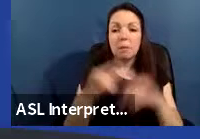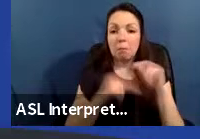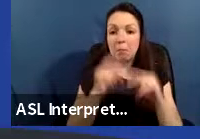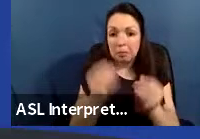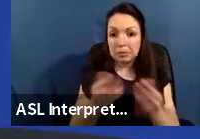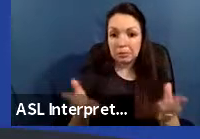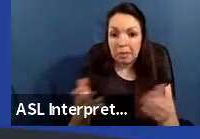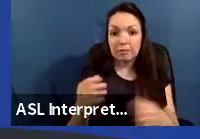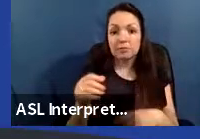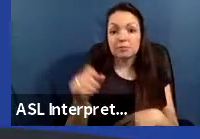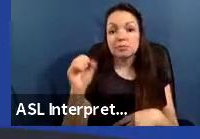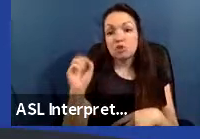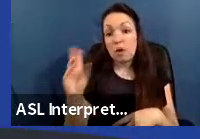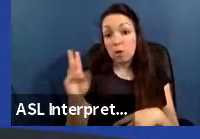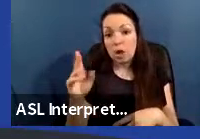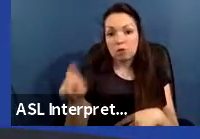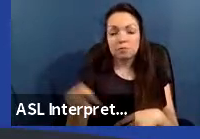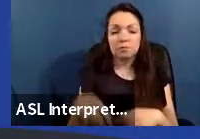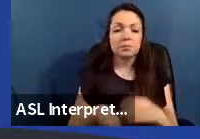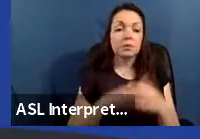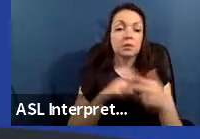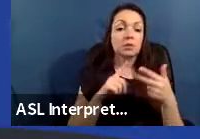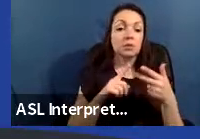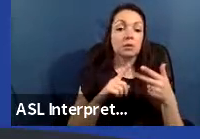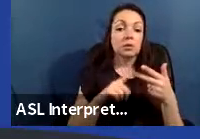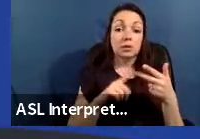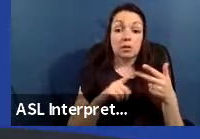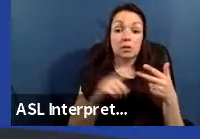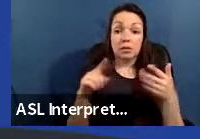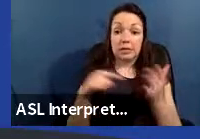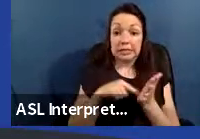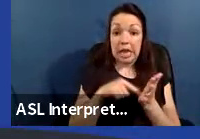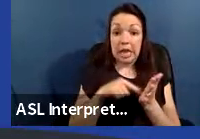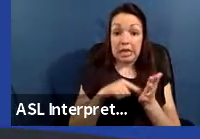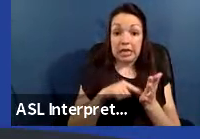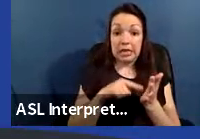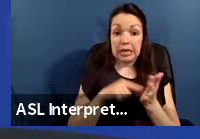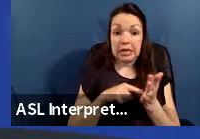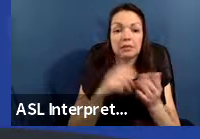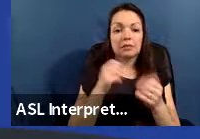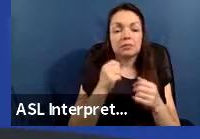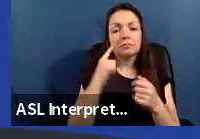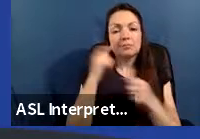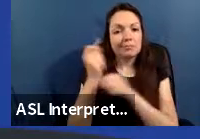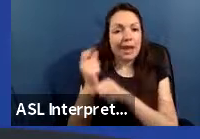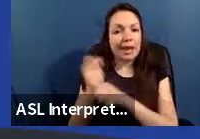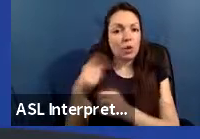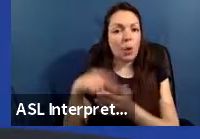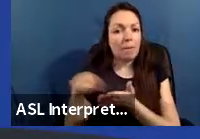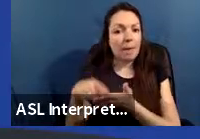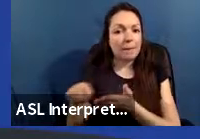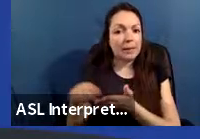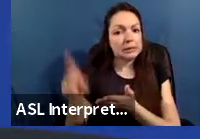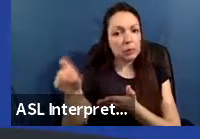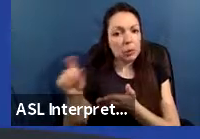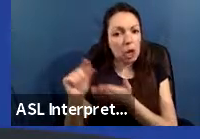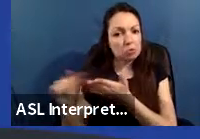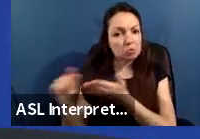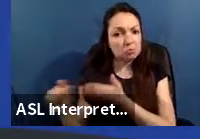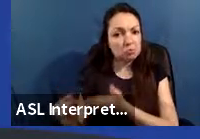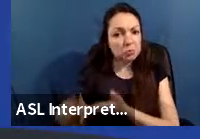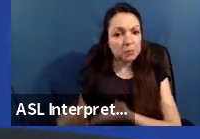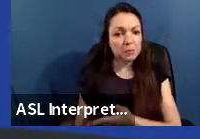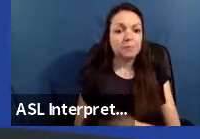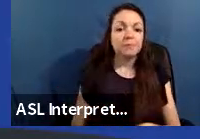Debt is the funds allocated to make annual payments on our bonds and other debt payments. Capital, what we will be